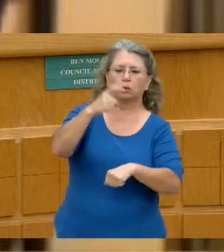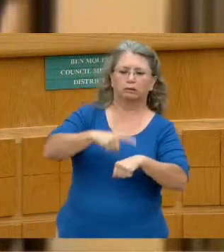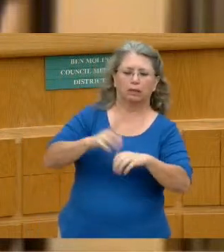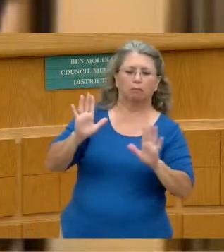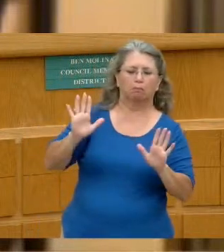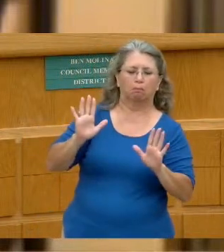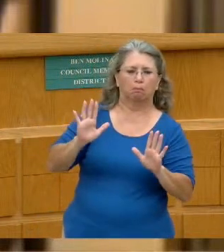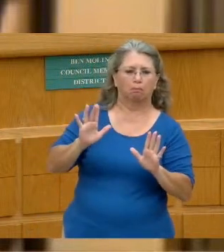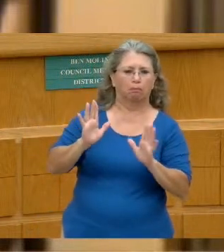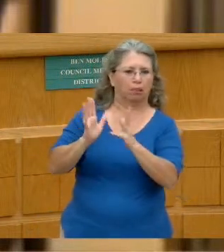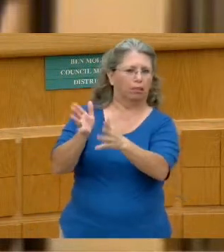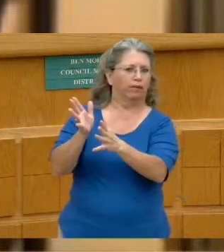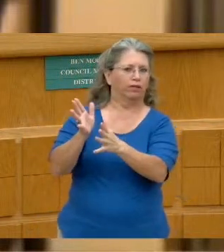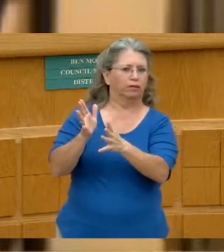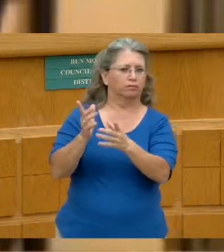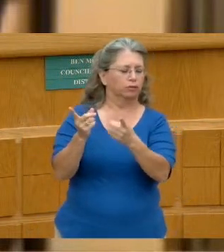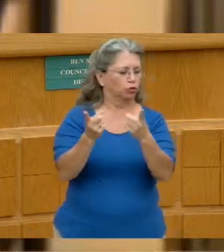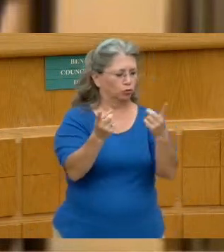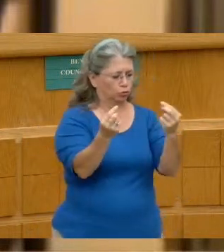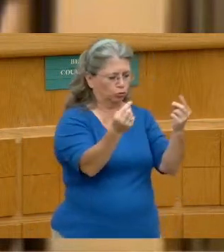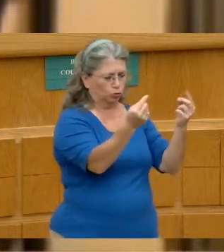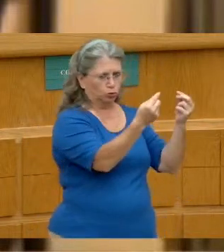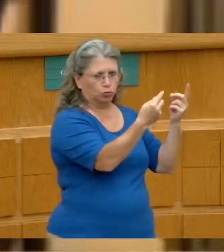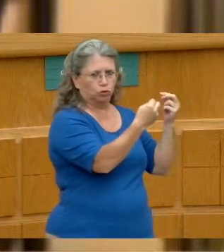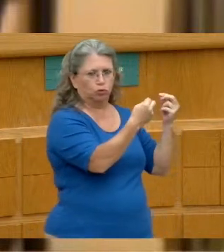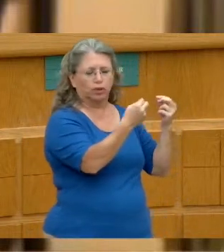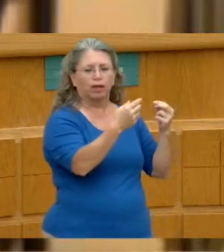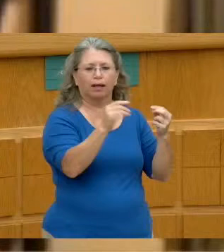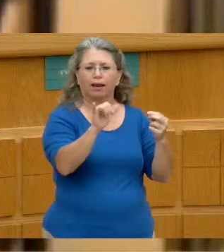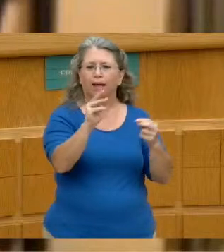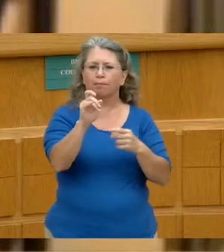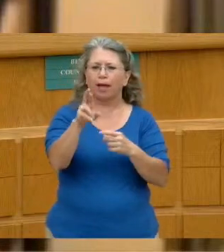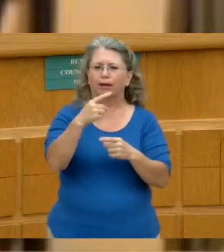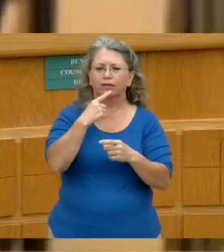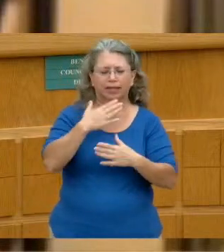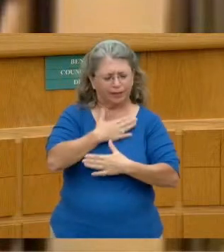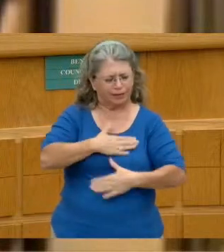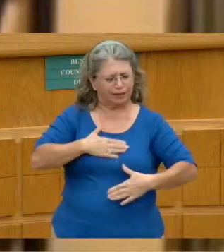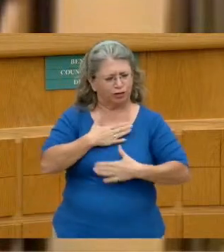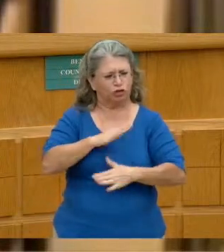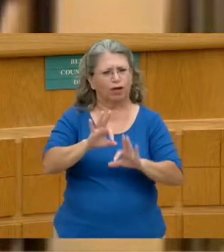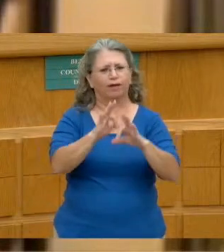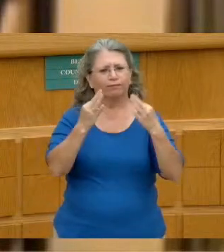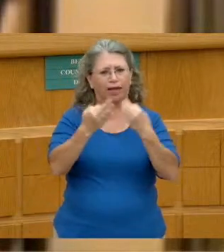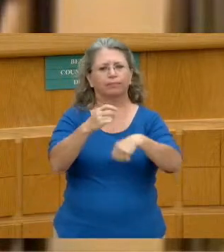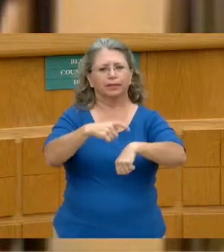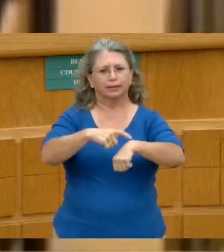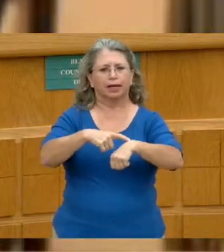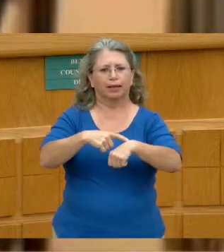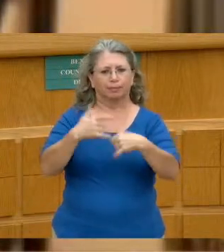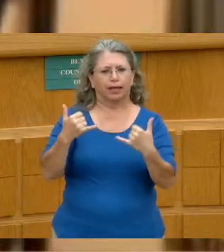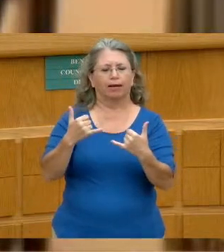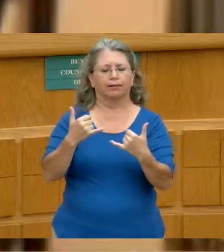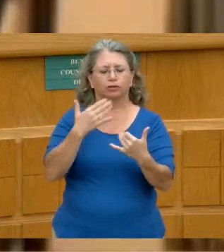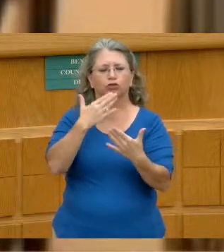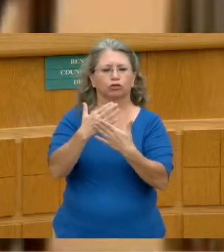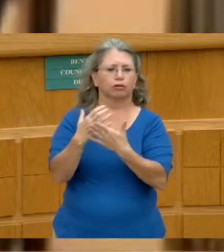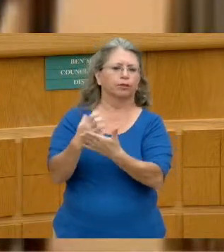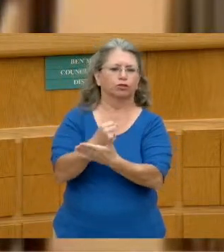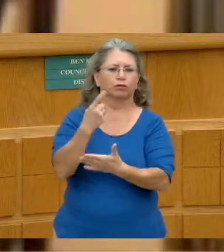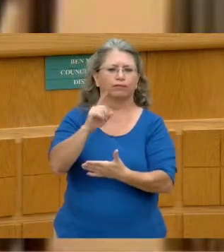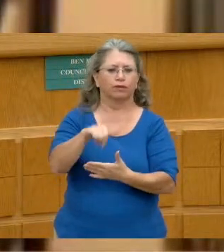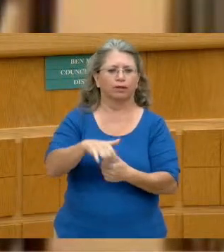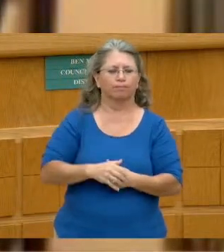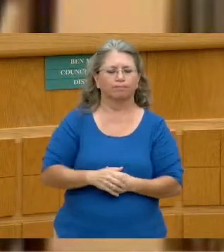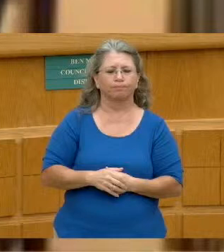away, do other things. As the mayor said, enjoy your family time. This is the perfect time to be able to do that. What else can